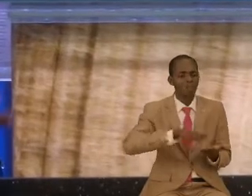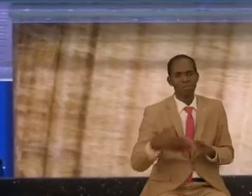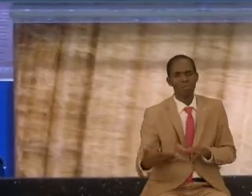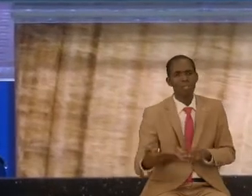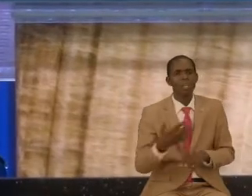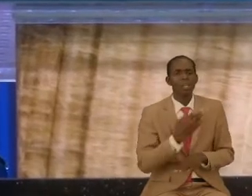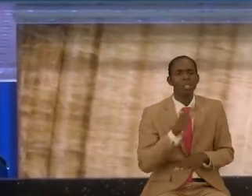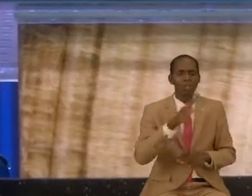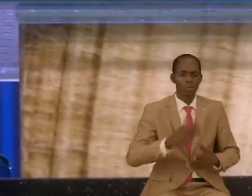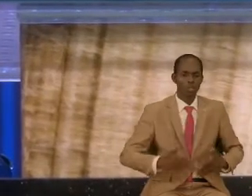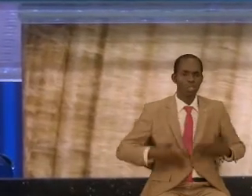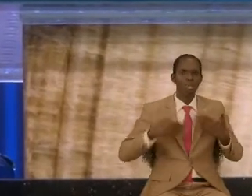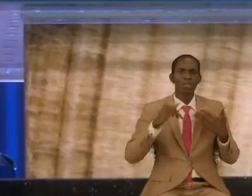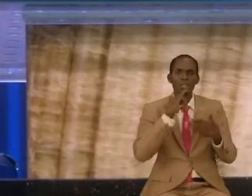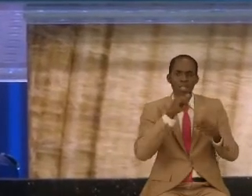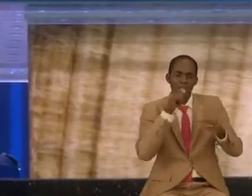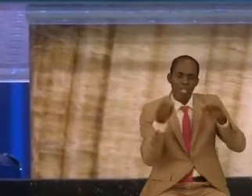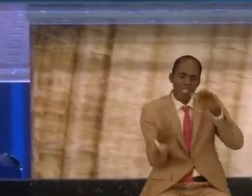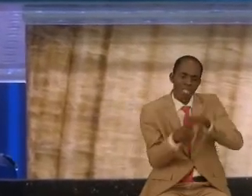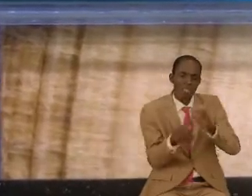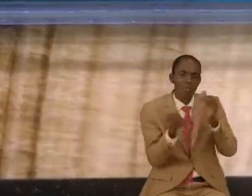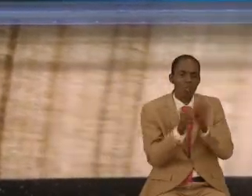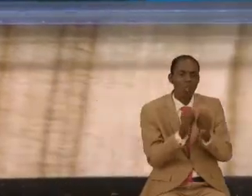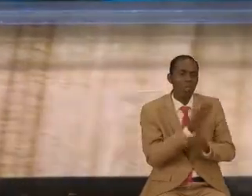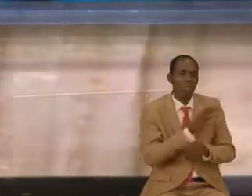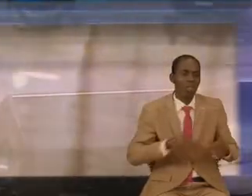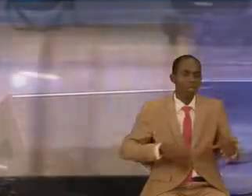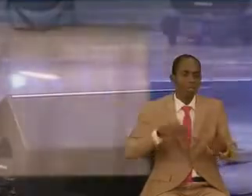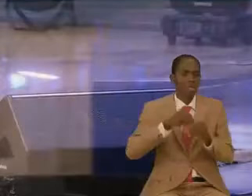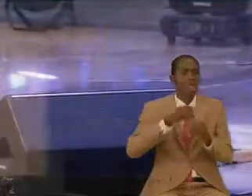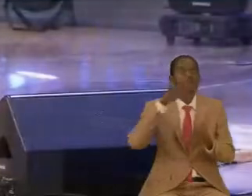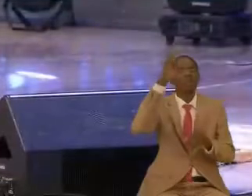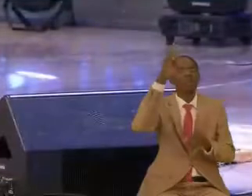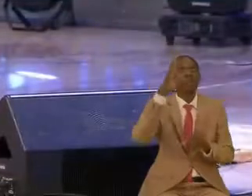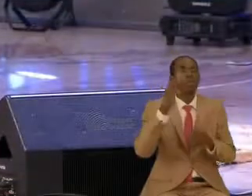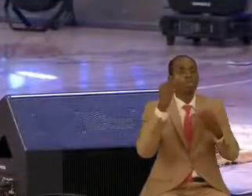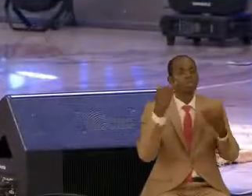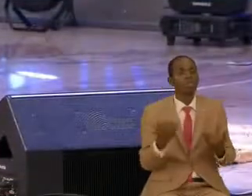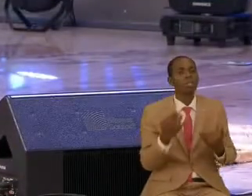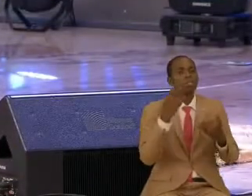your life is hid with Christ in God. And now look at